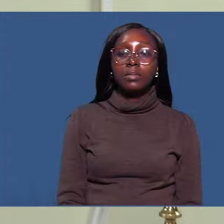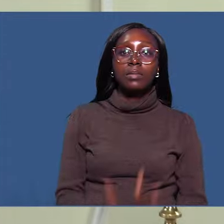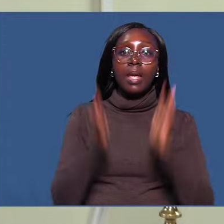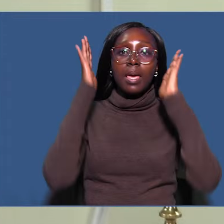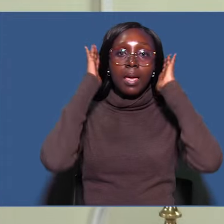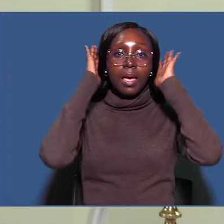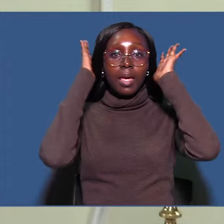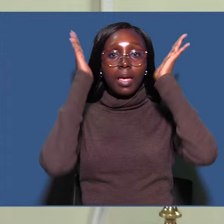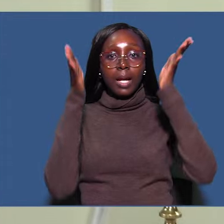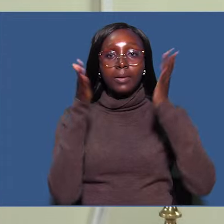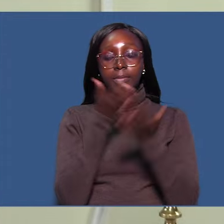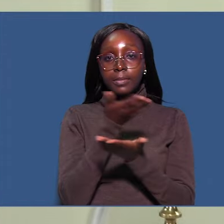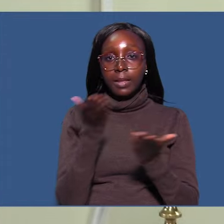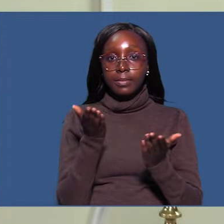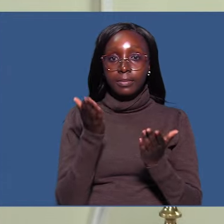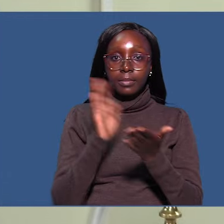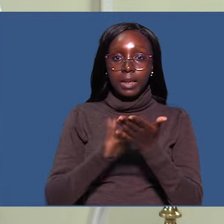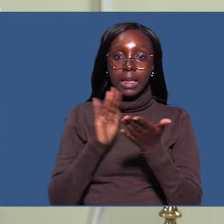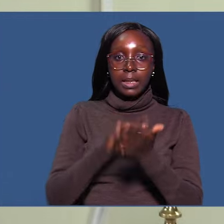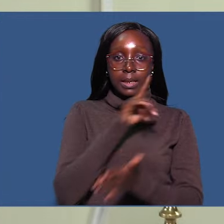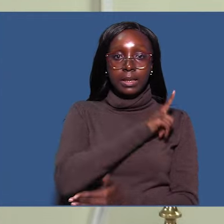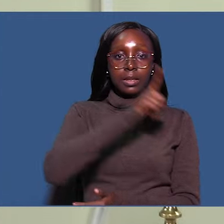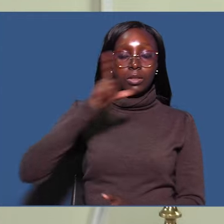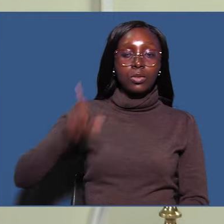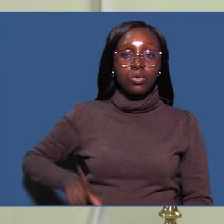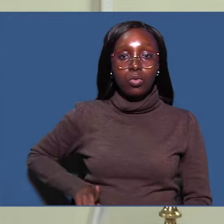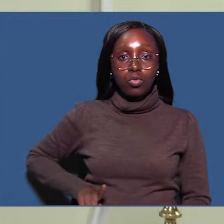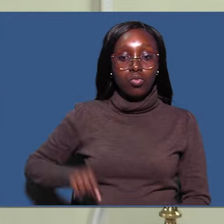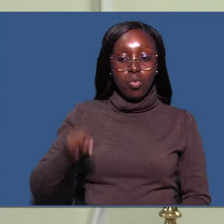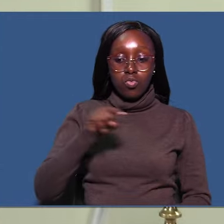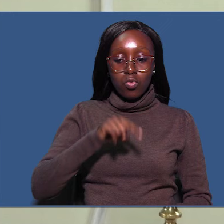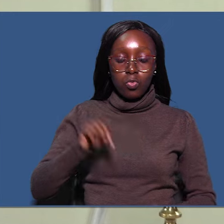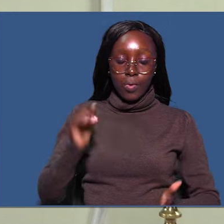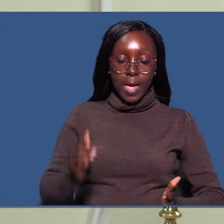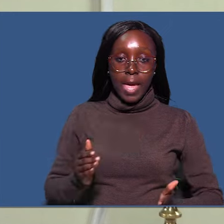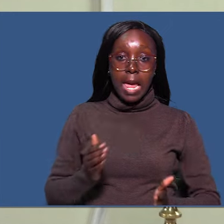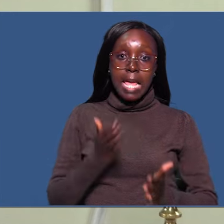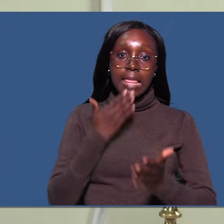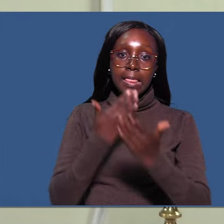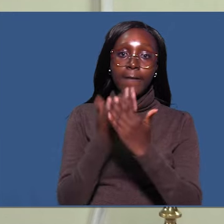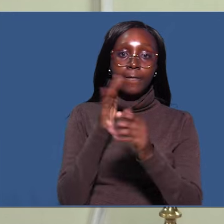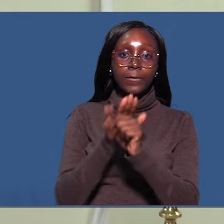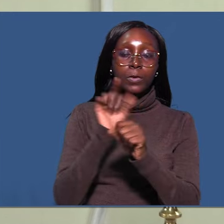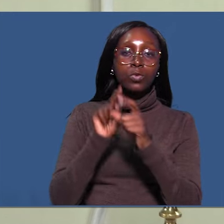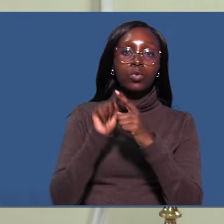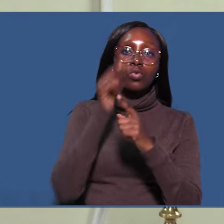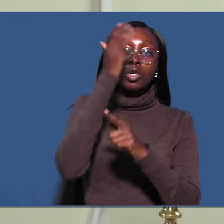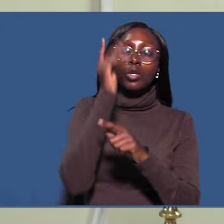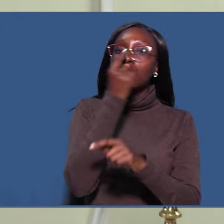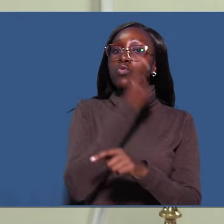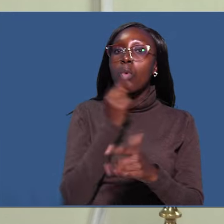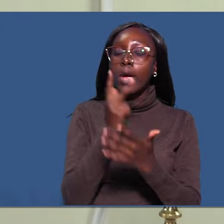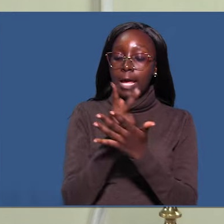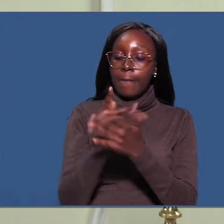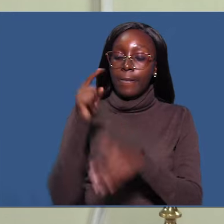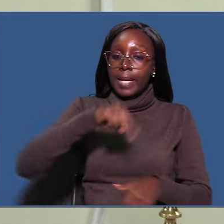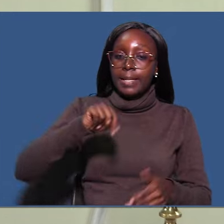Hello there, and praise the Lord. We are grateful to God who has sustained us over the week